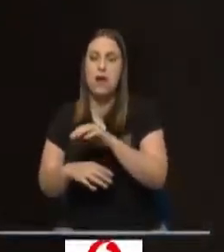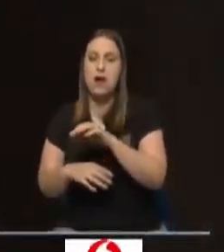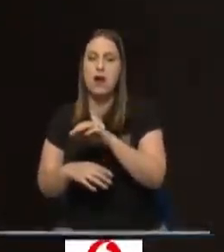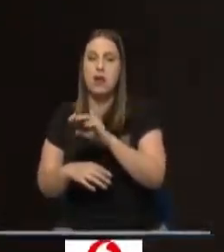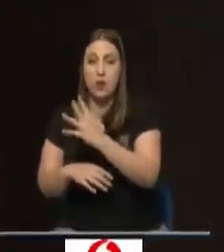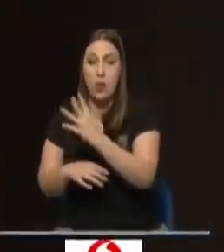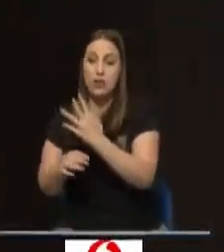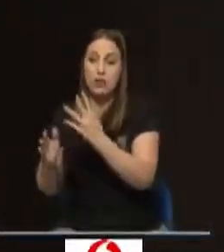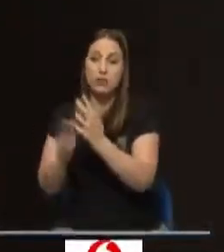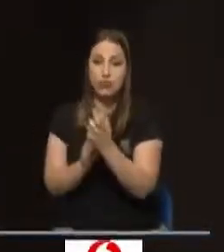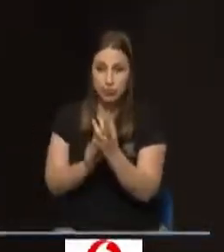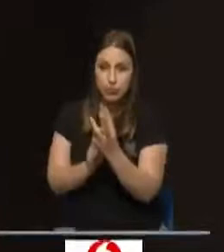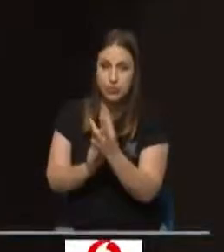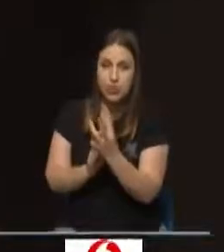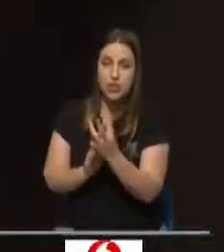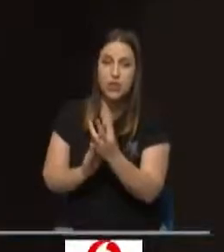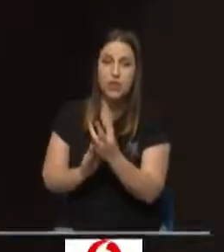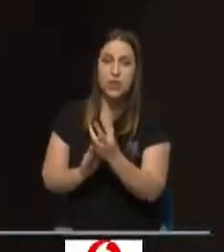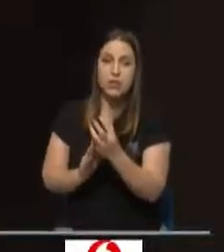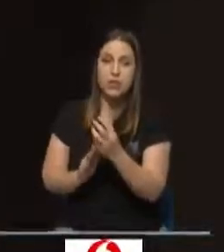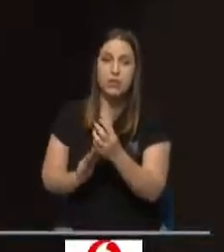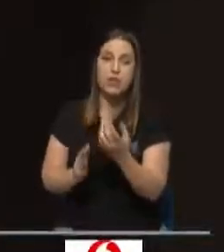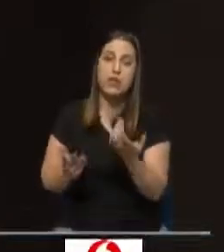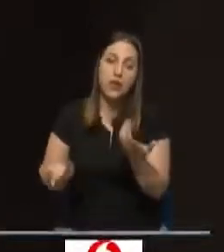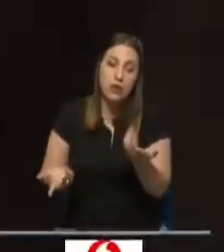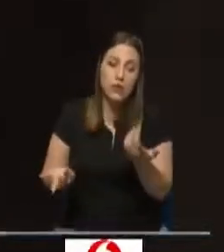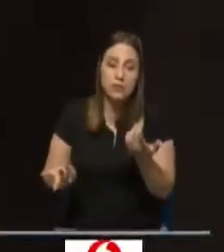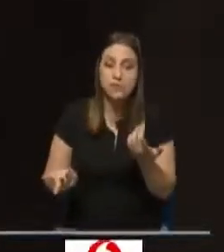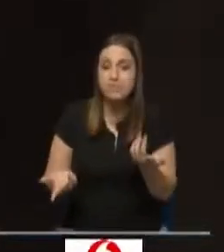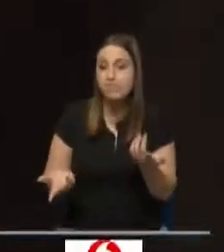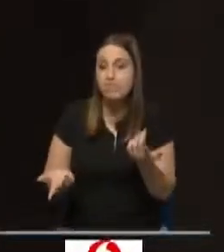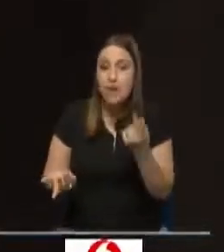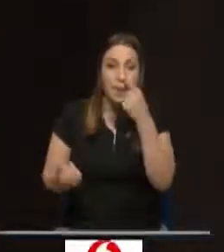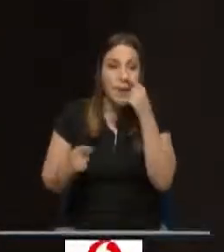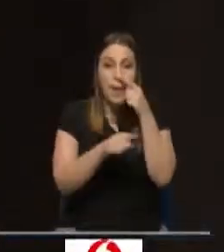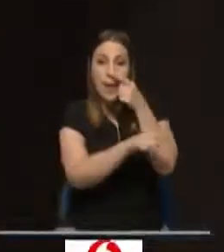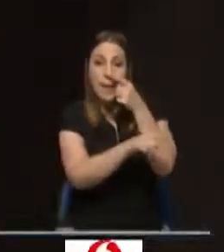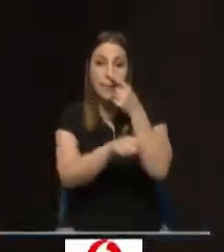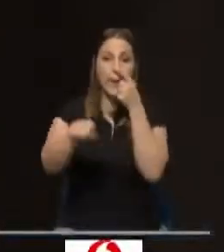than us and ours. And so once again, we're here